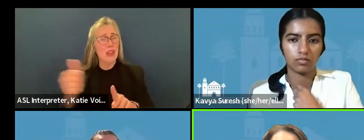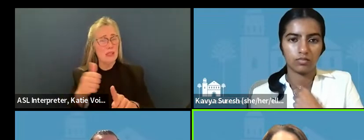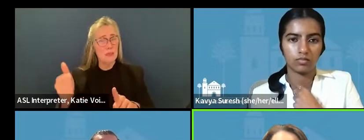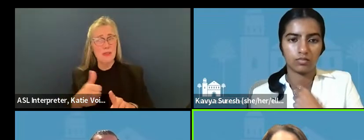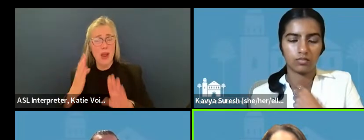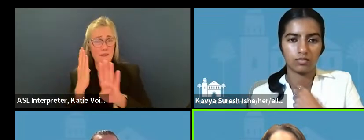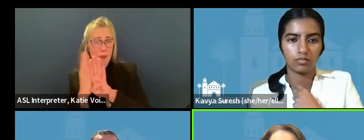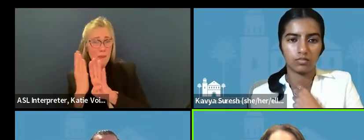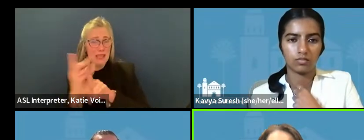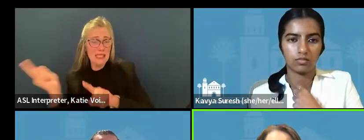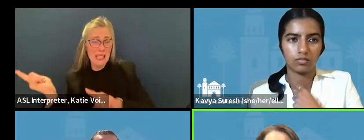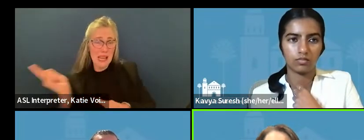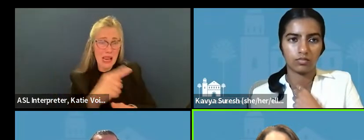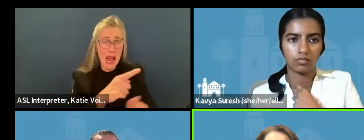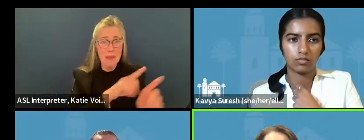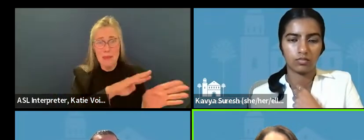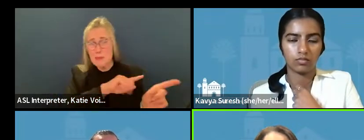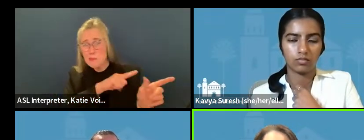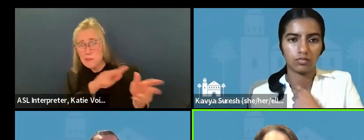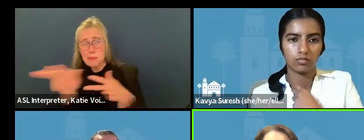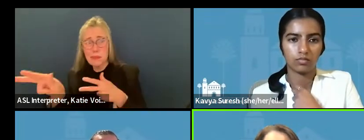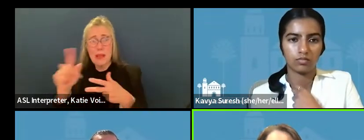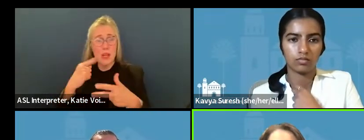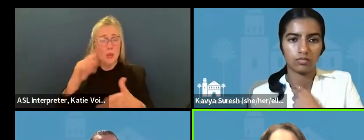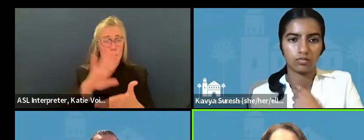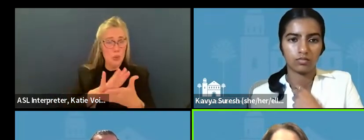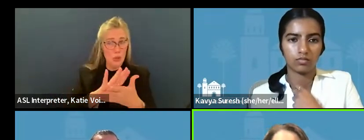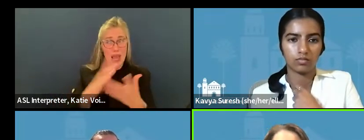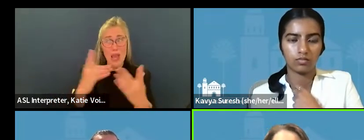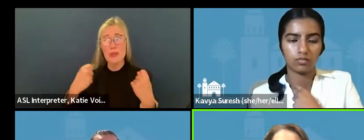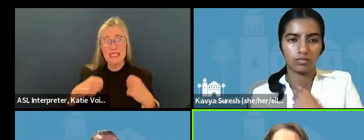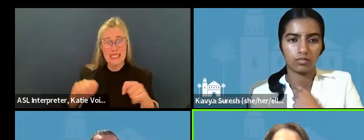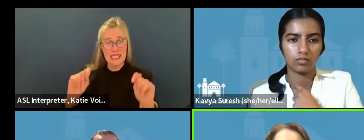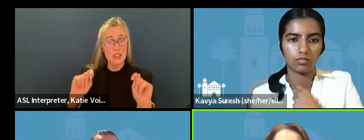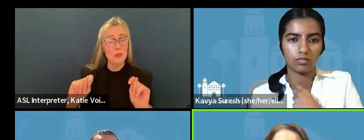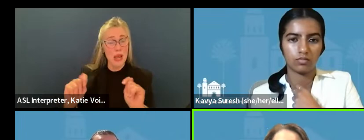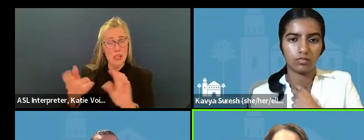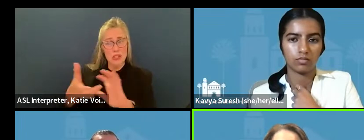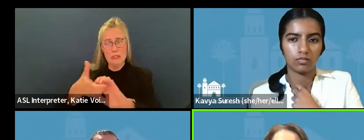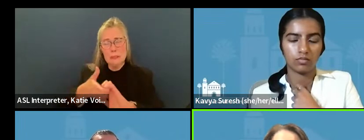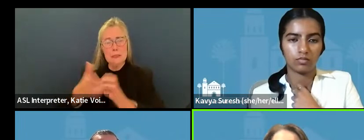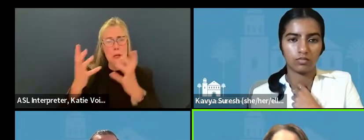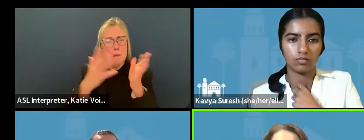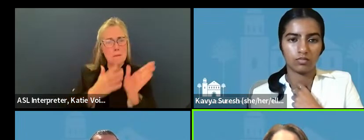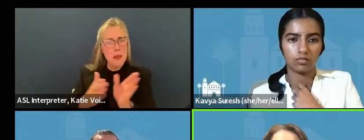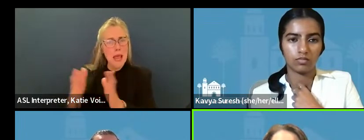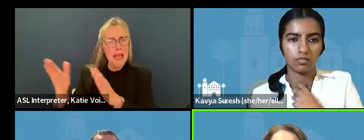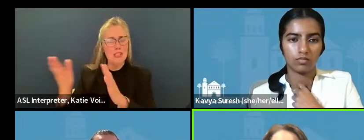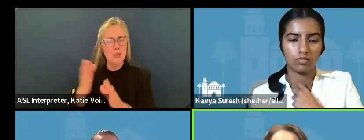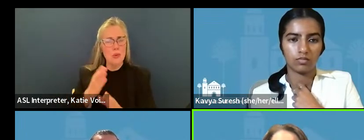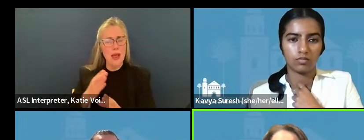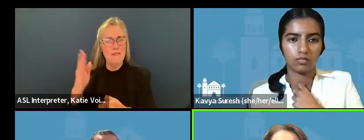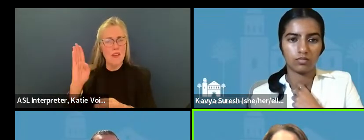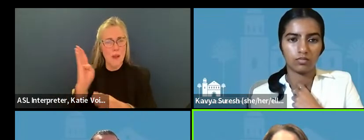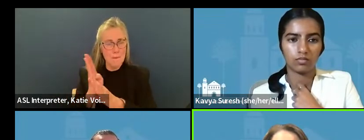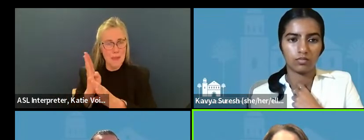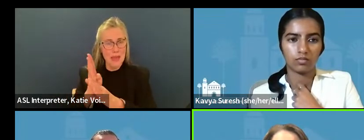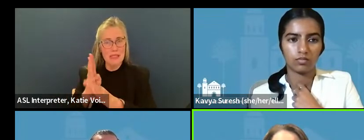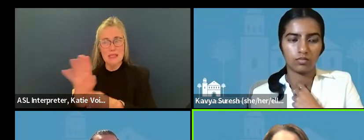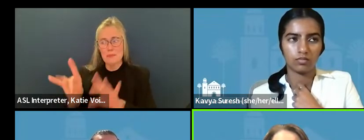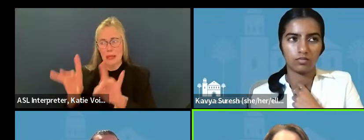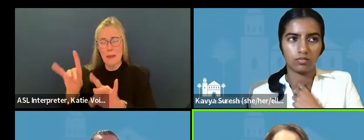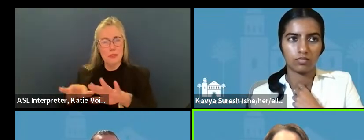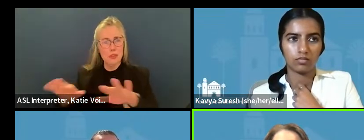to work with them to make sure we have busing for tomorrow. A particular shout out goes to Kelly Hubbard from the County Office of